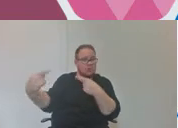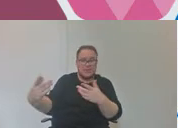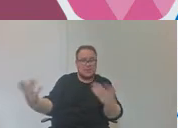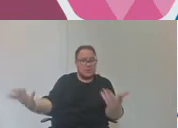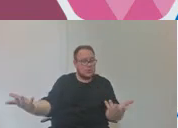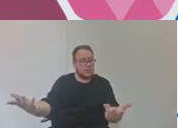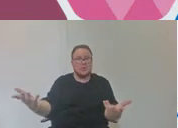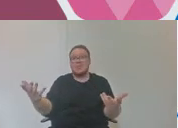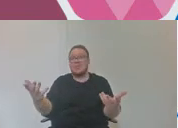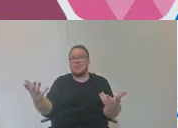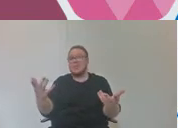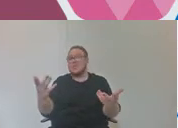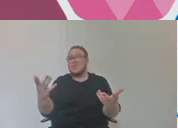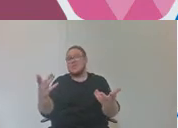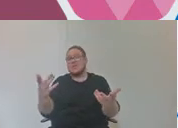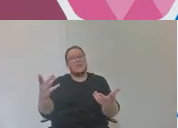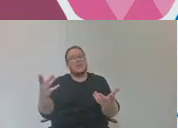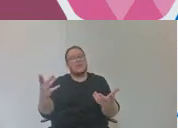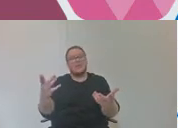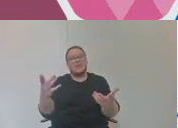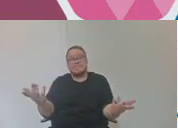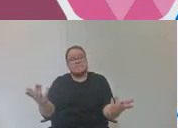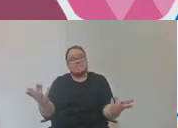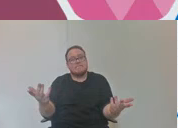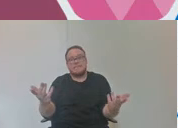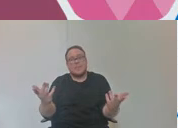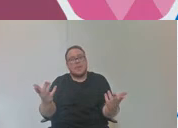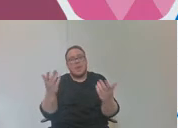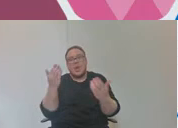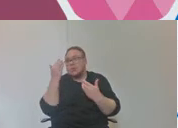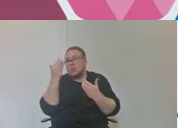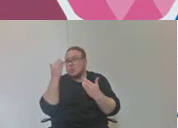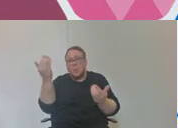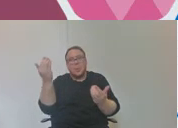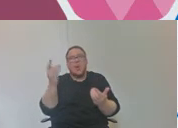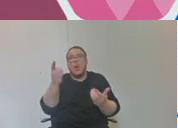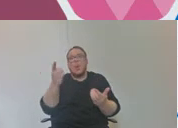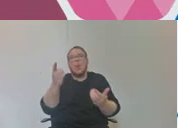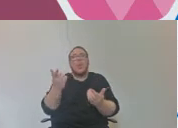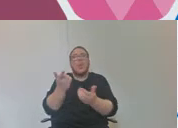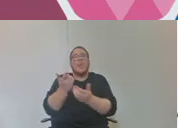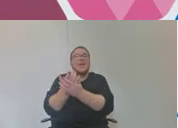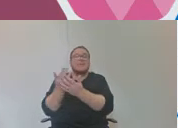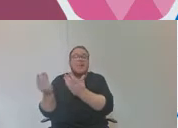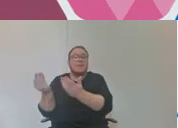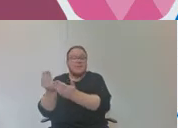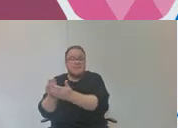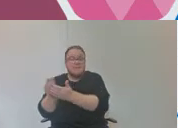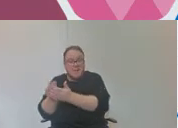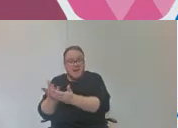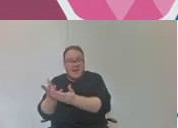give you all the assurance you need that we're going to be able to make the progress that we need. There is a lot of money, obviously, is being thrown at the problem. Second half of the year,